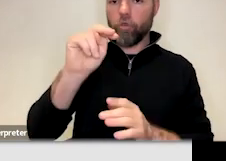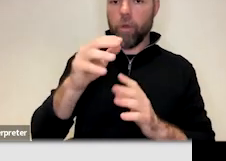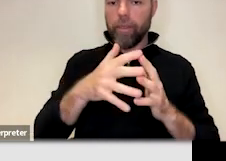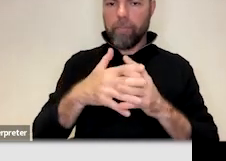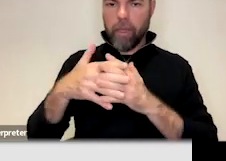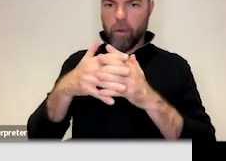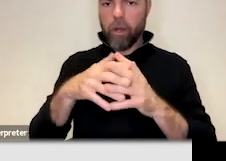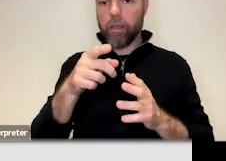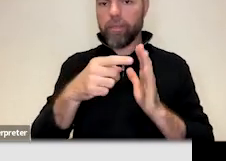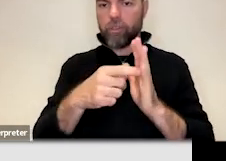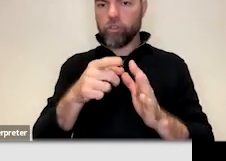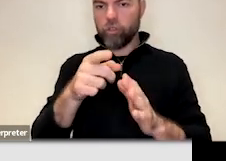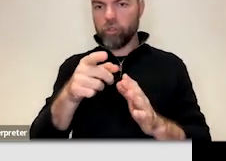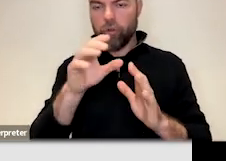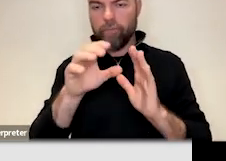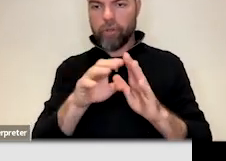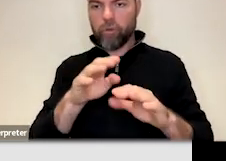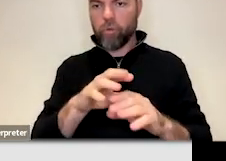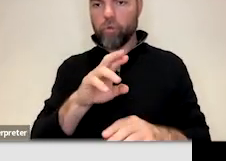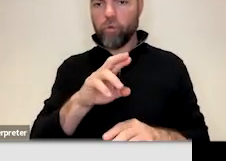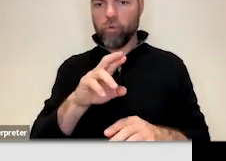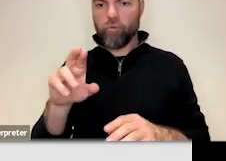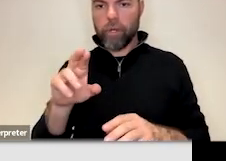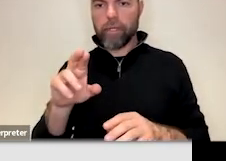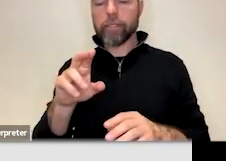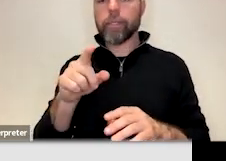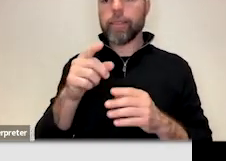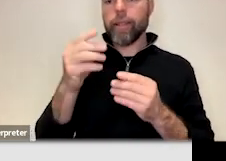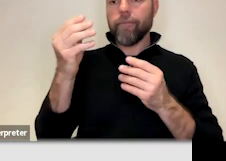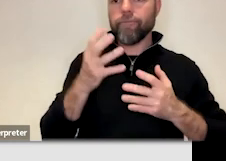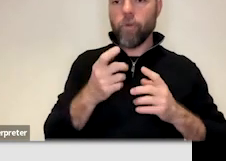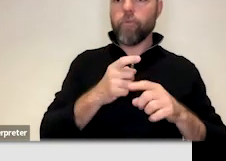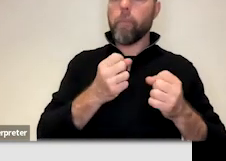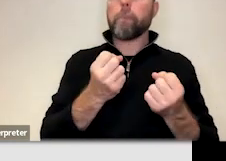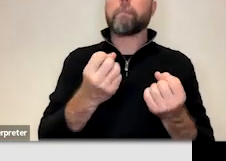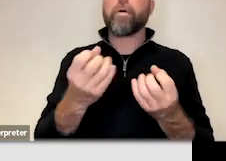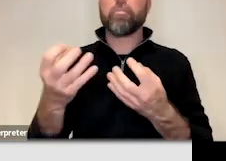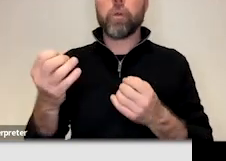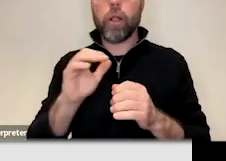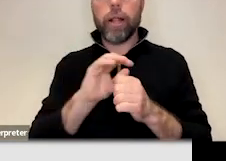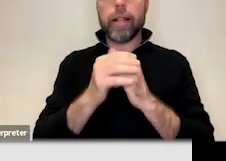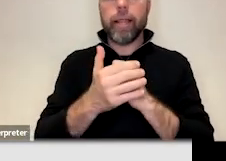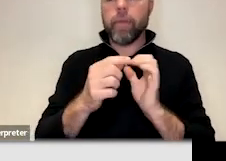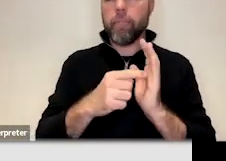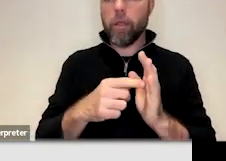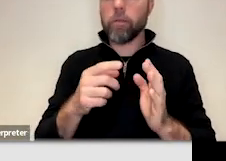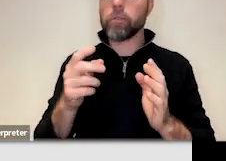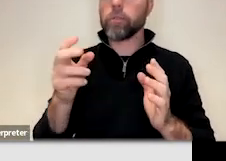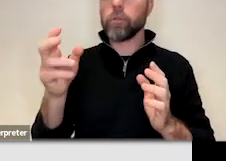America, and that's shown in the figure there on the right-hand side. This is informed by multiple global climate models. So we